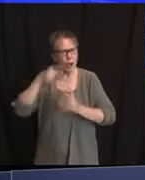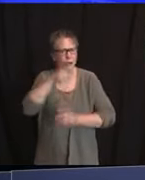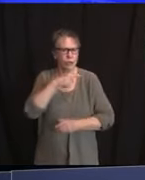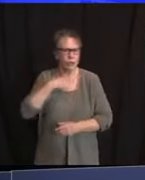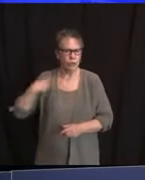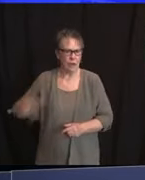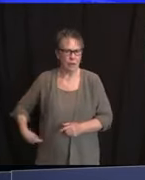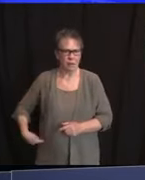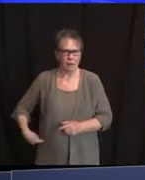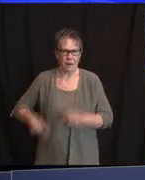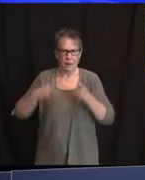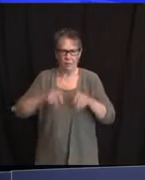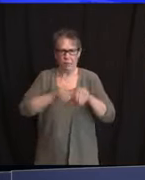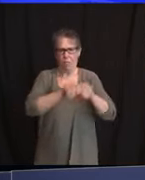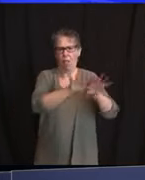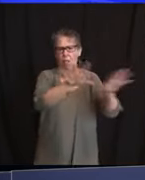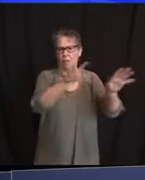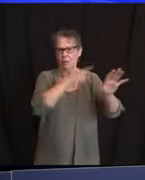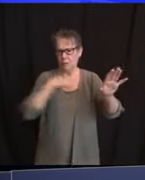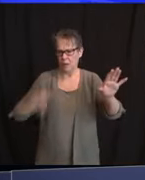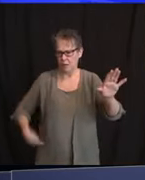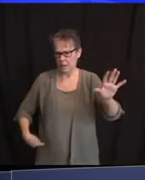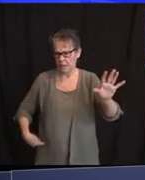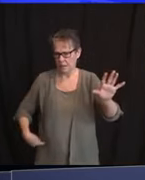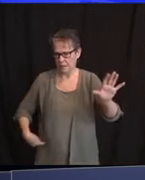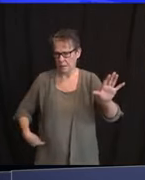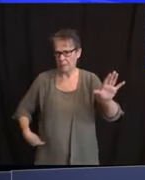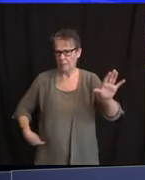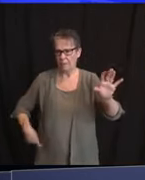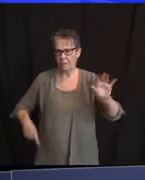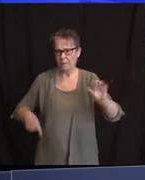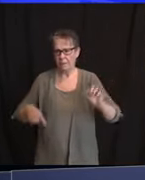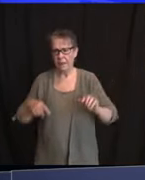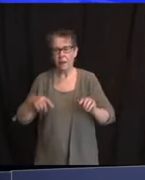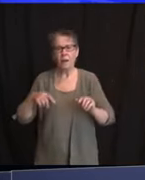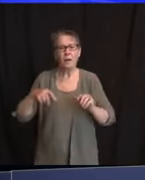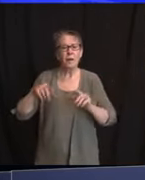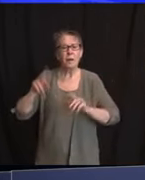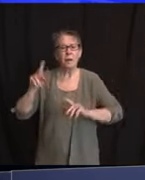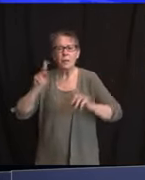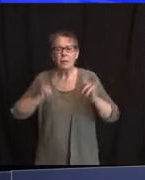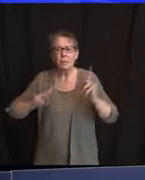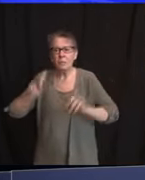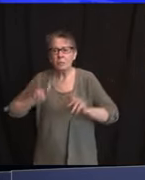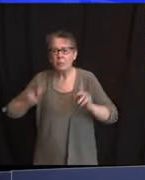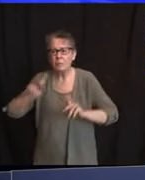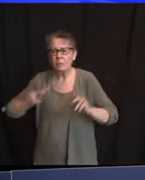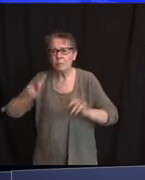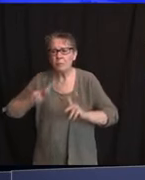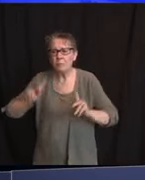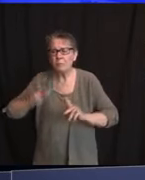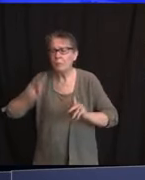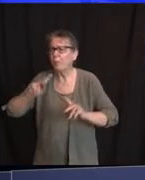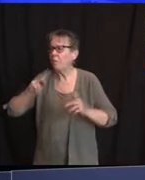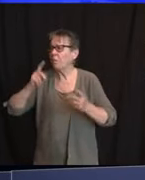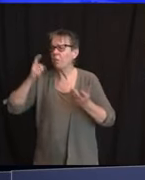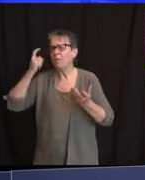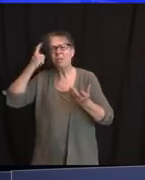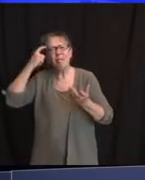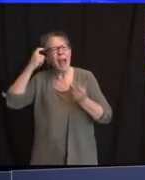United States came from European visitors, who ultimately probably caught it by virtue of visits to